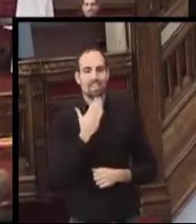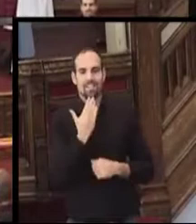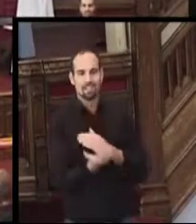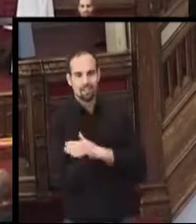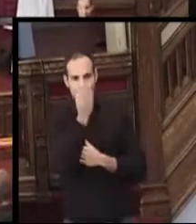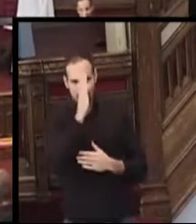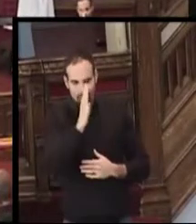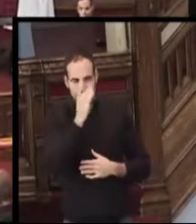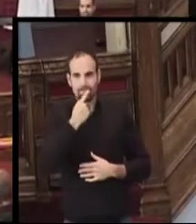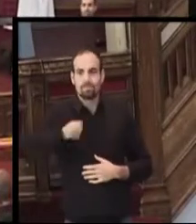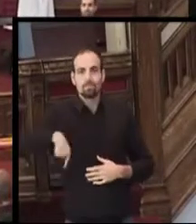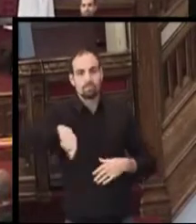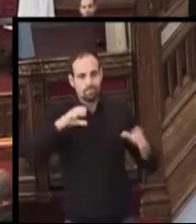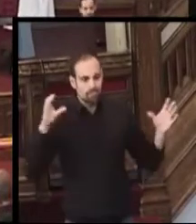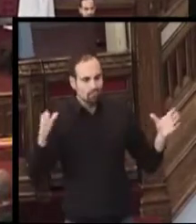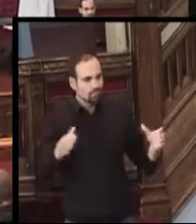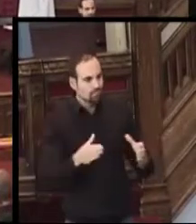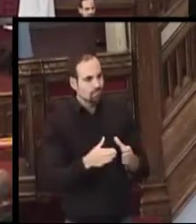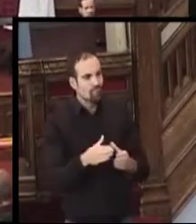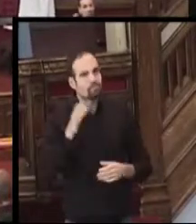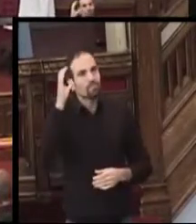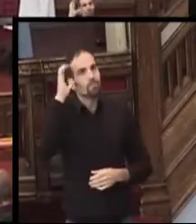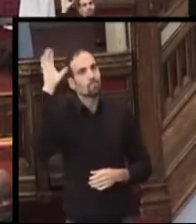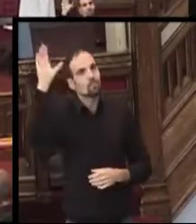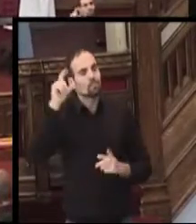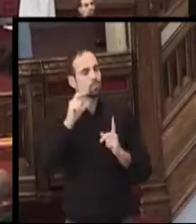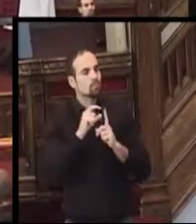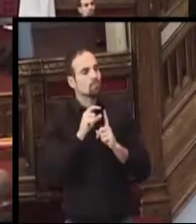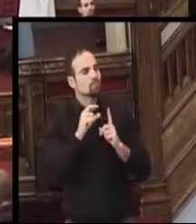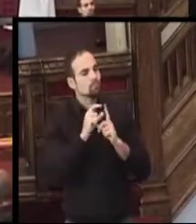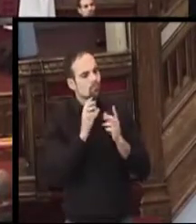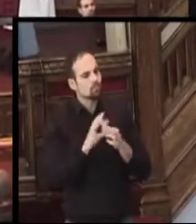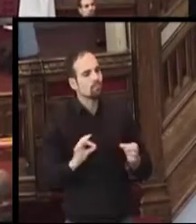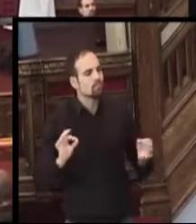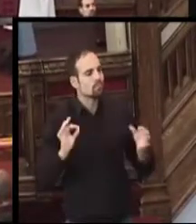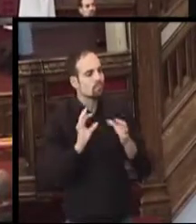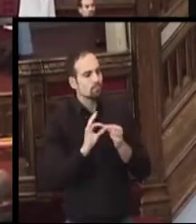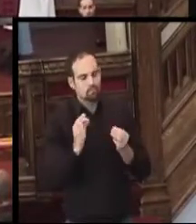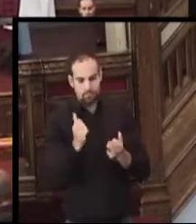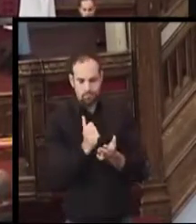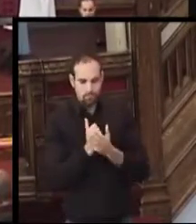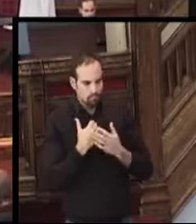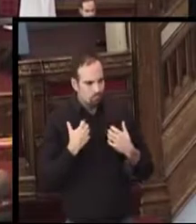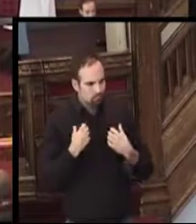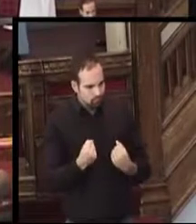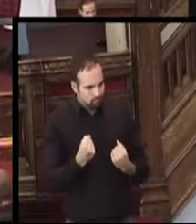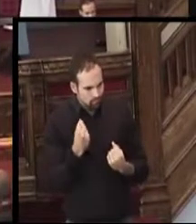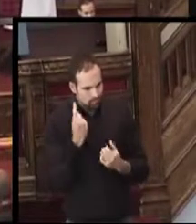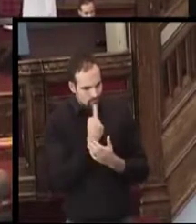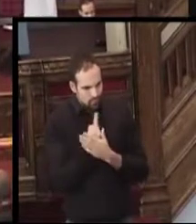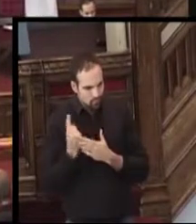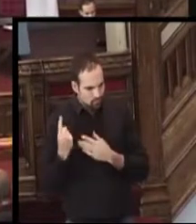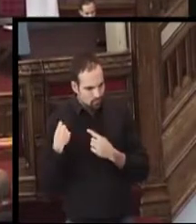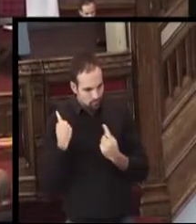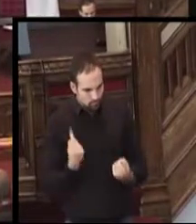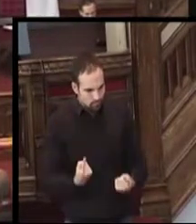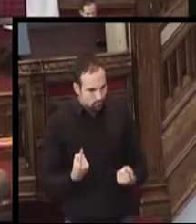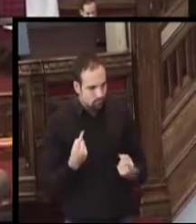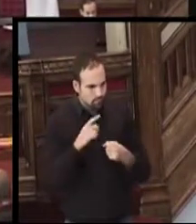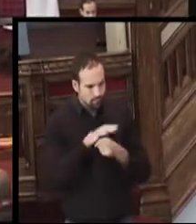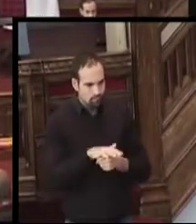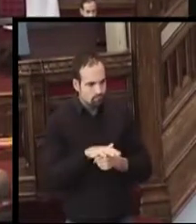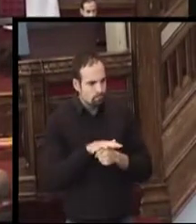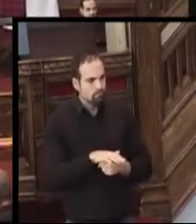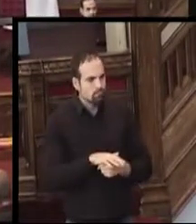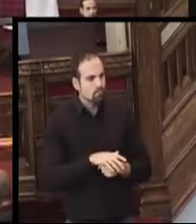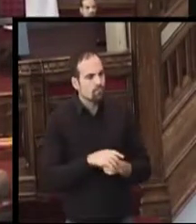We gather here this morning to hear your word, to help us deal with the pressure of the past week, to reassure us that you